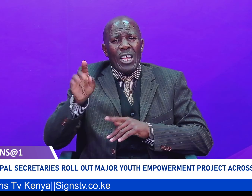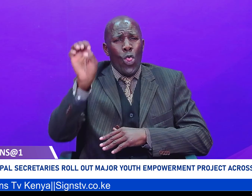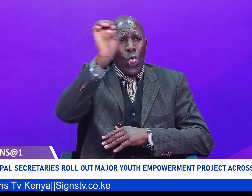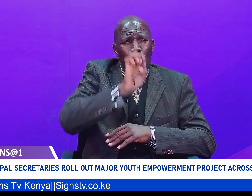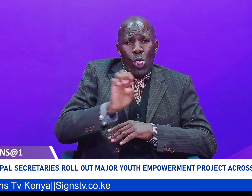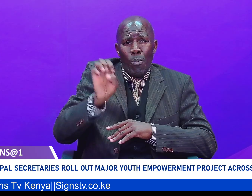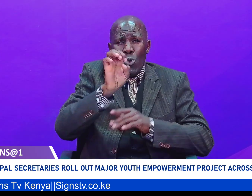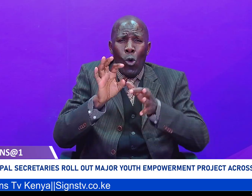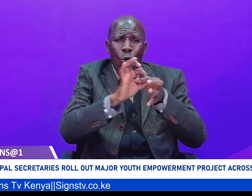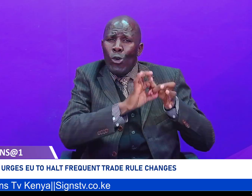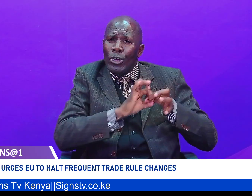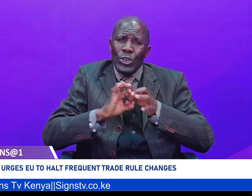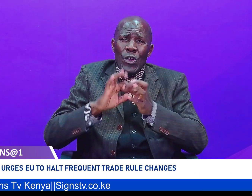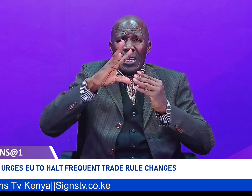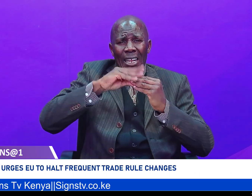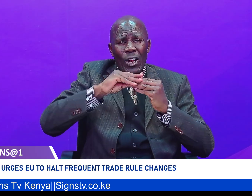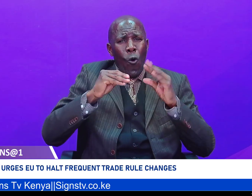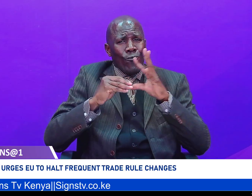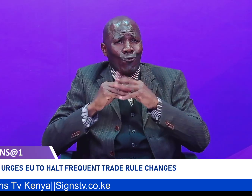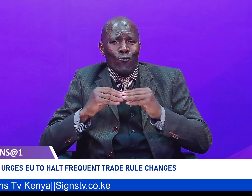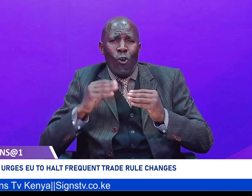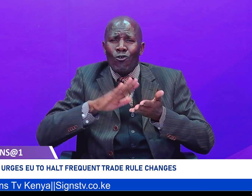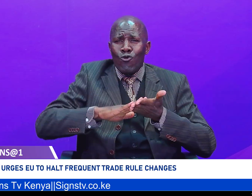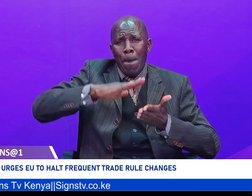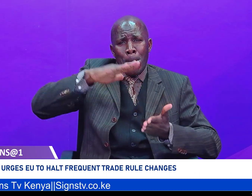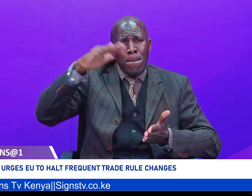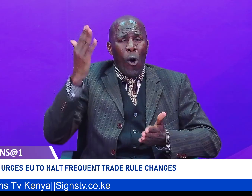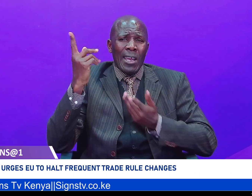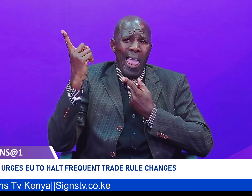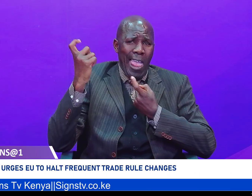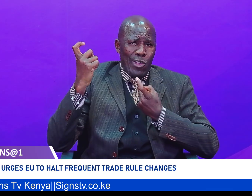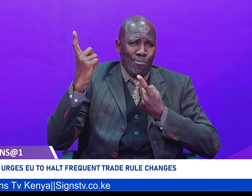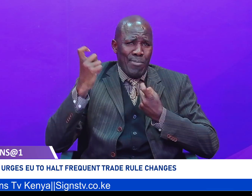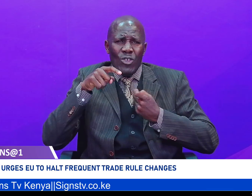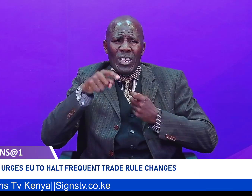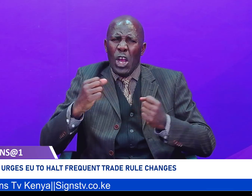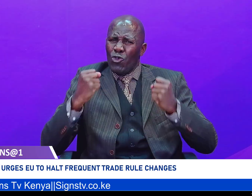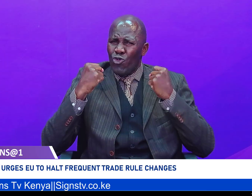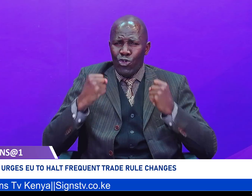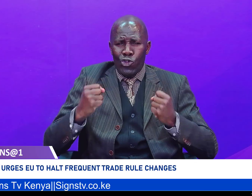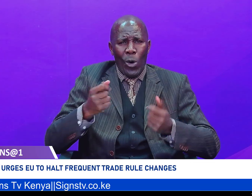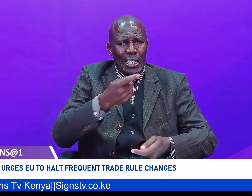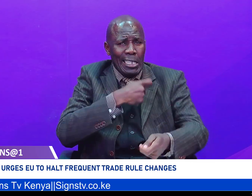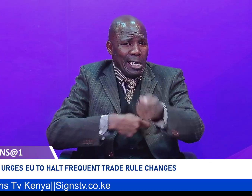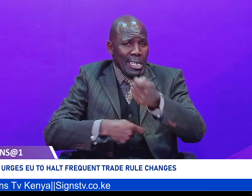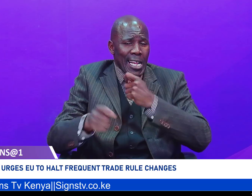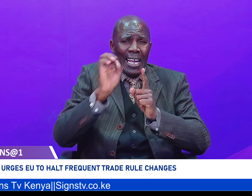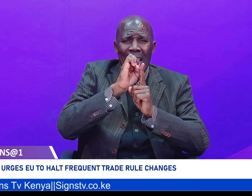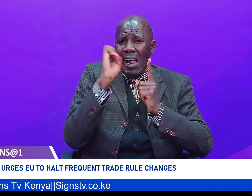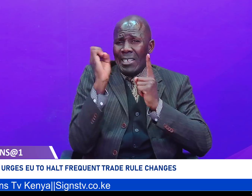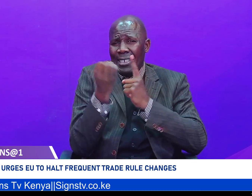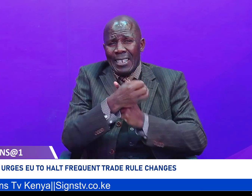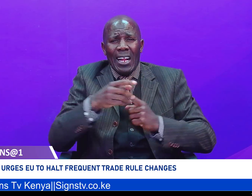The government is urging the European Union, EU, to create a more predictable and stable